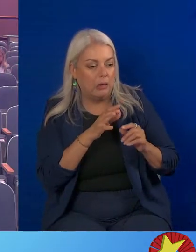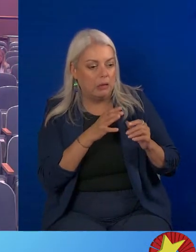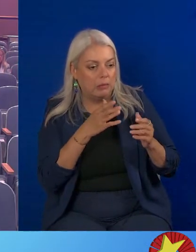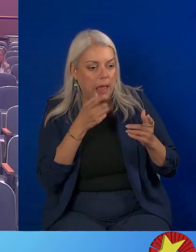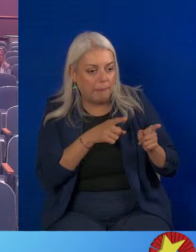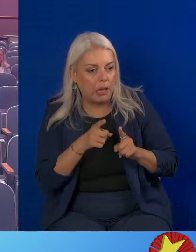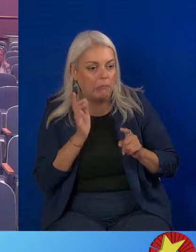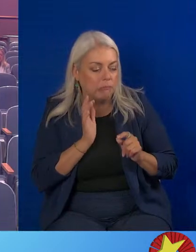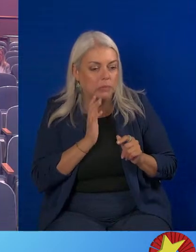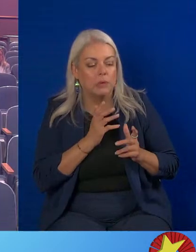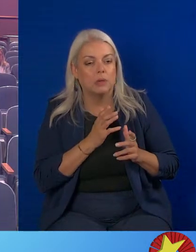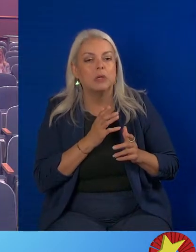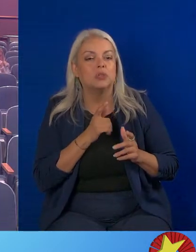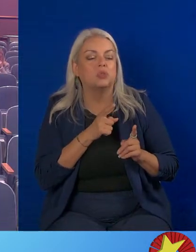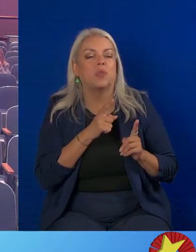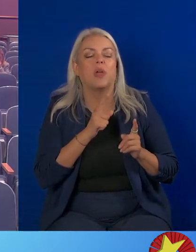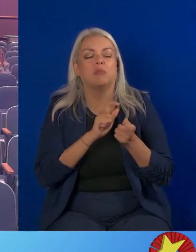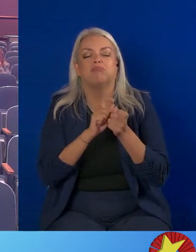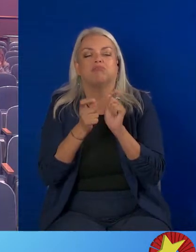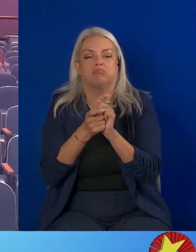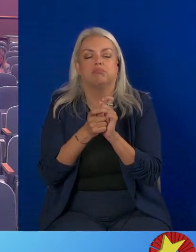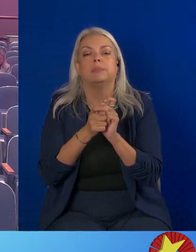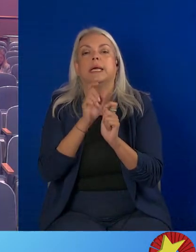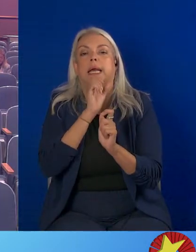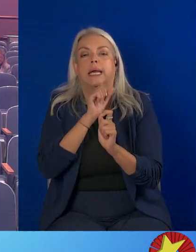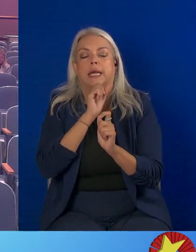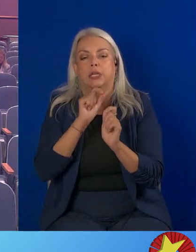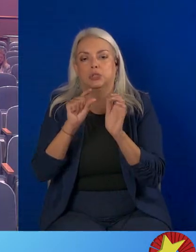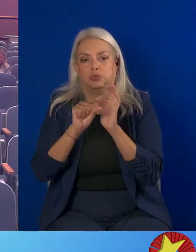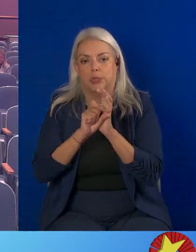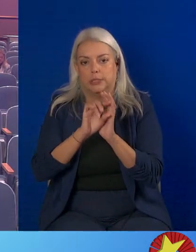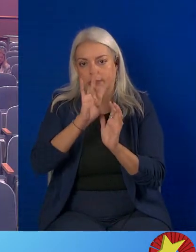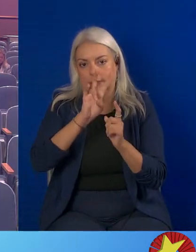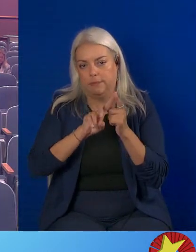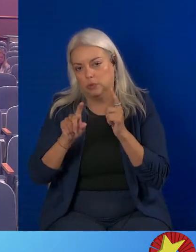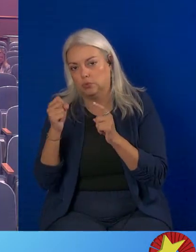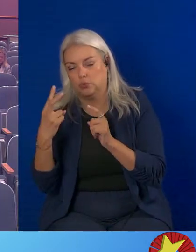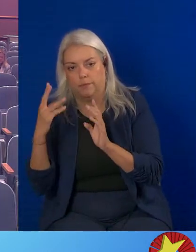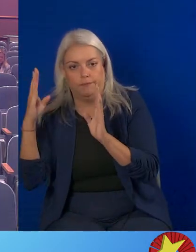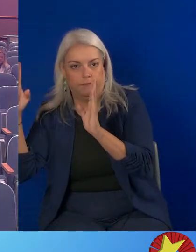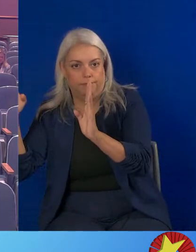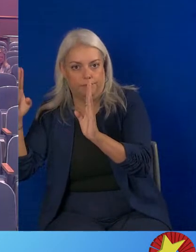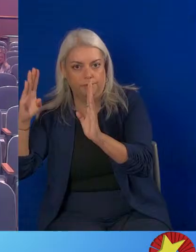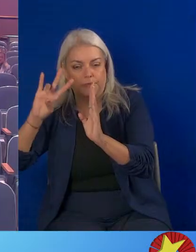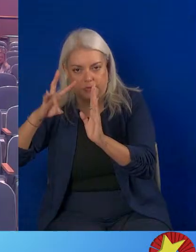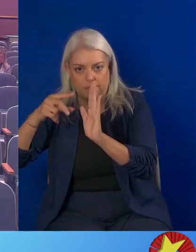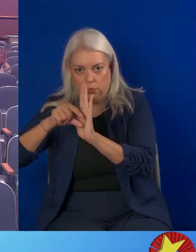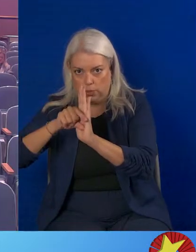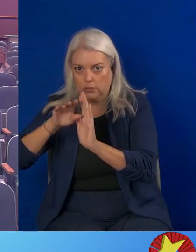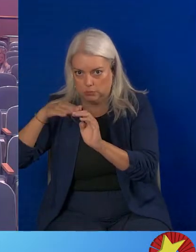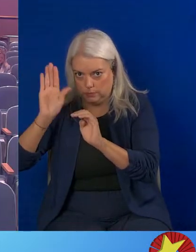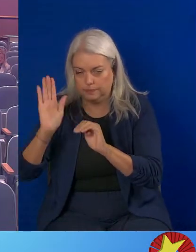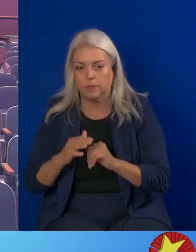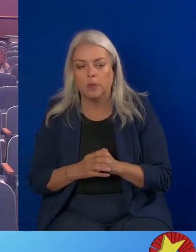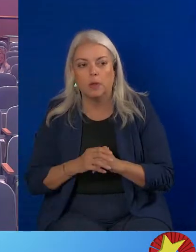grades 7 to 12. So that's IHA. Do you have any concerns or questions about that? And this is Bill.